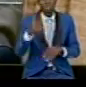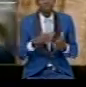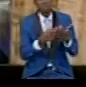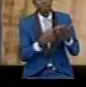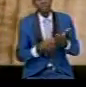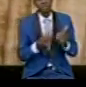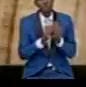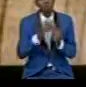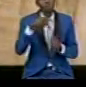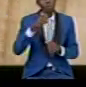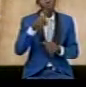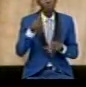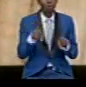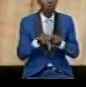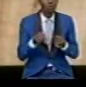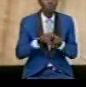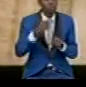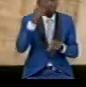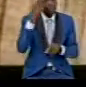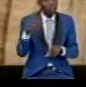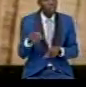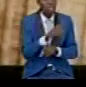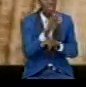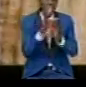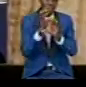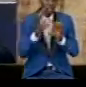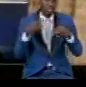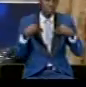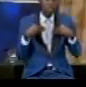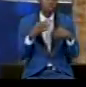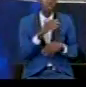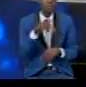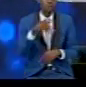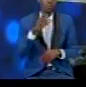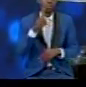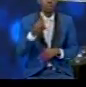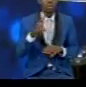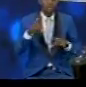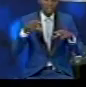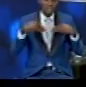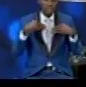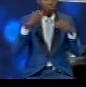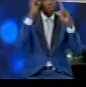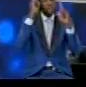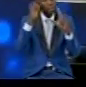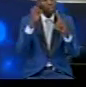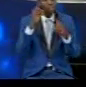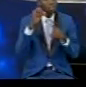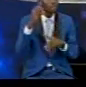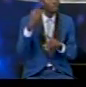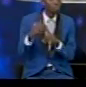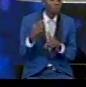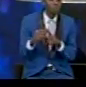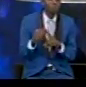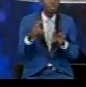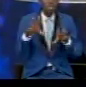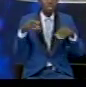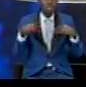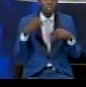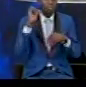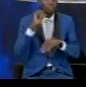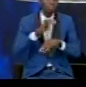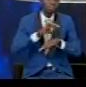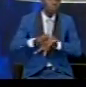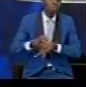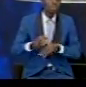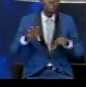Paul the apostle, because they received him. They received his message. They received his ministry. They